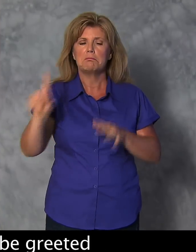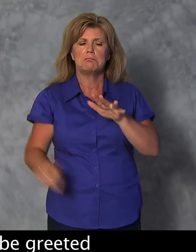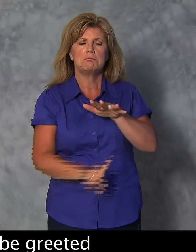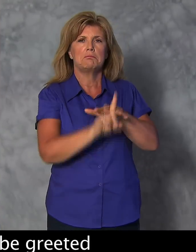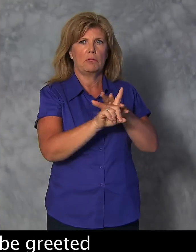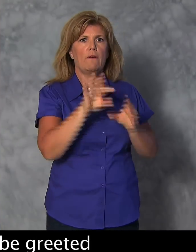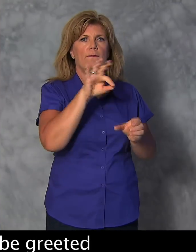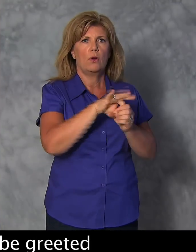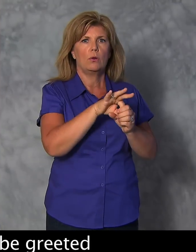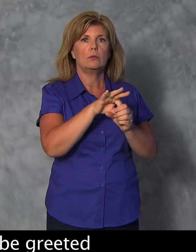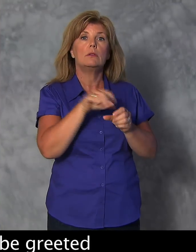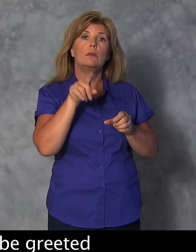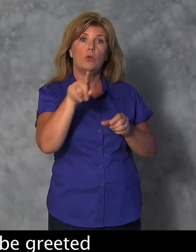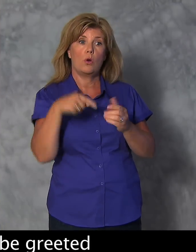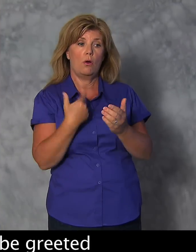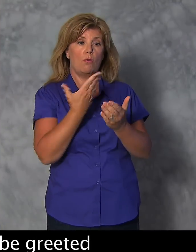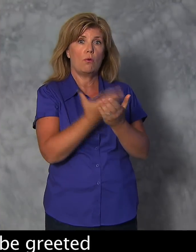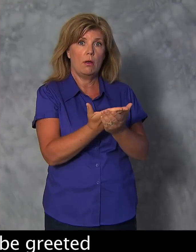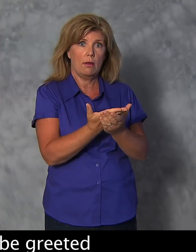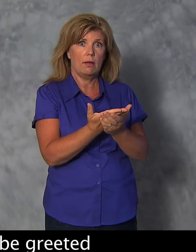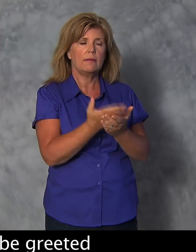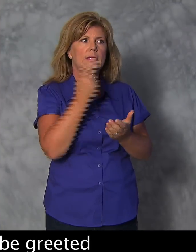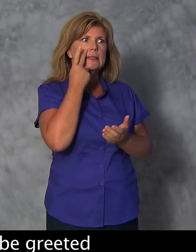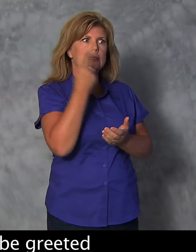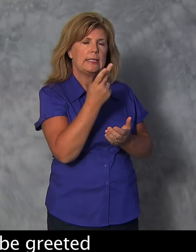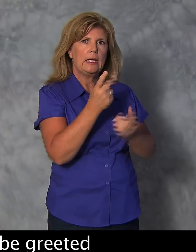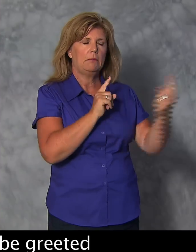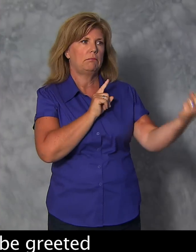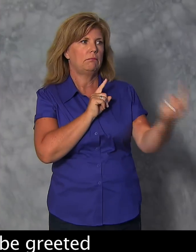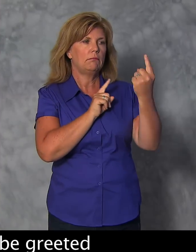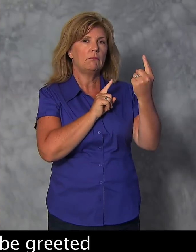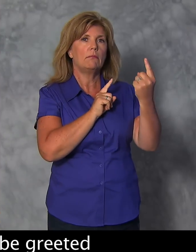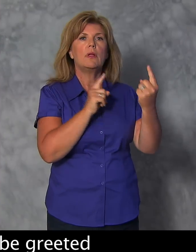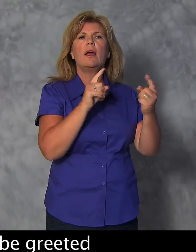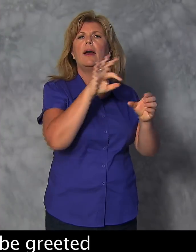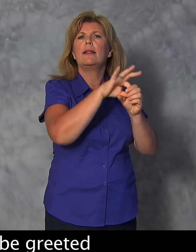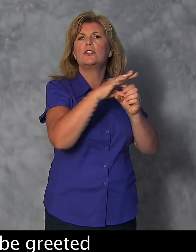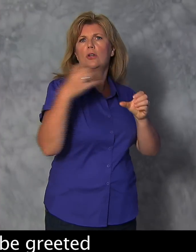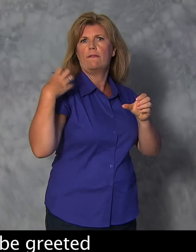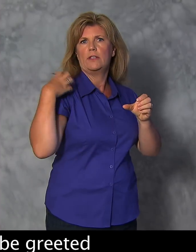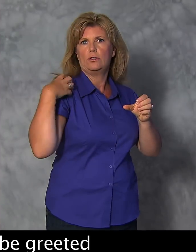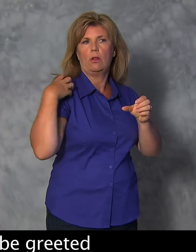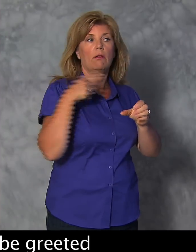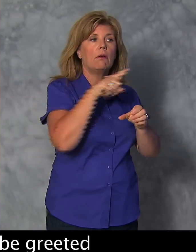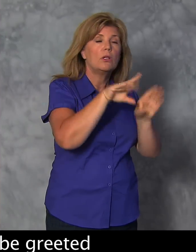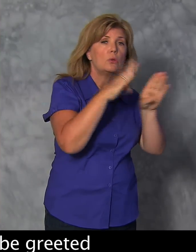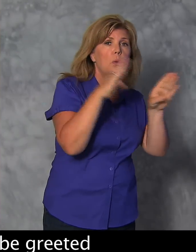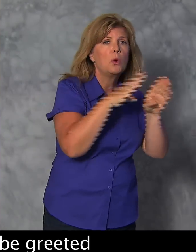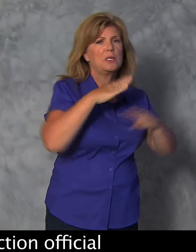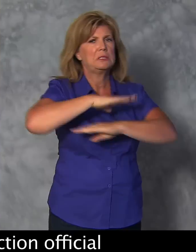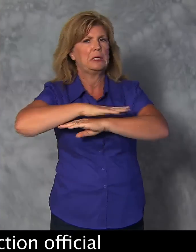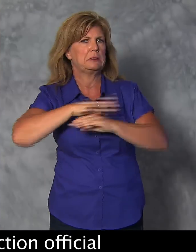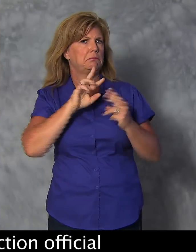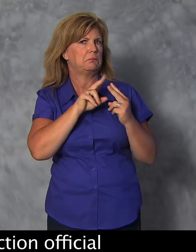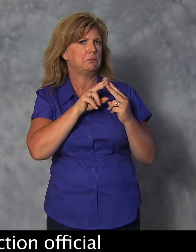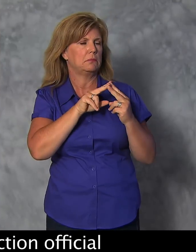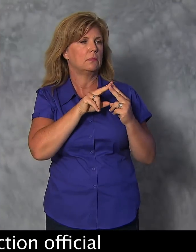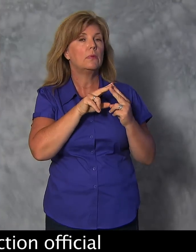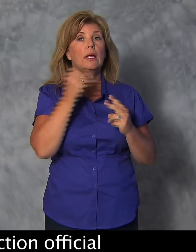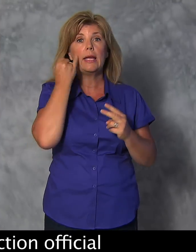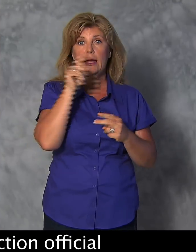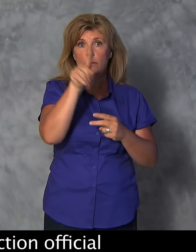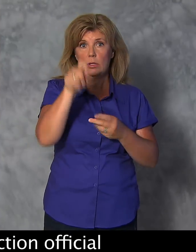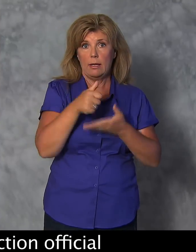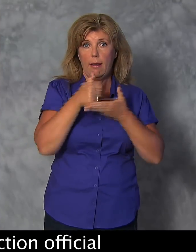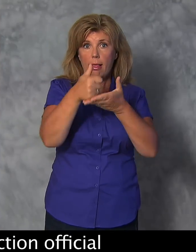vote. At the voting place, you will be greeted by an election official at the door or at the desk. If you need